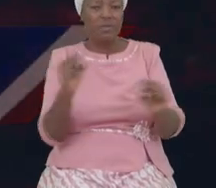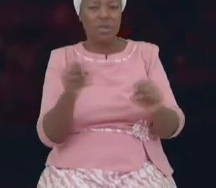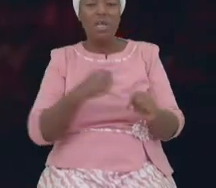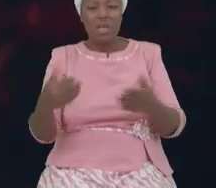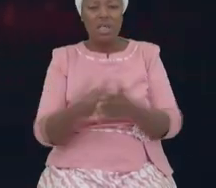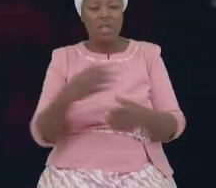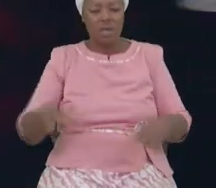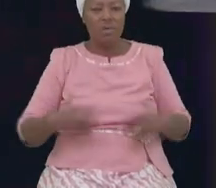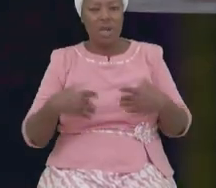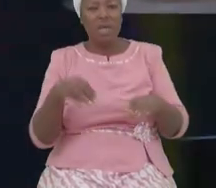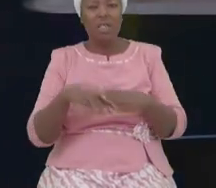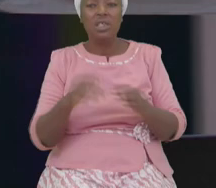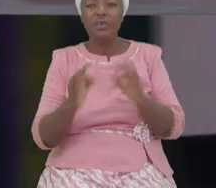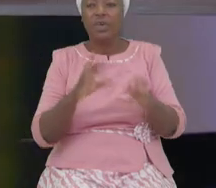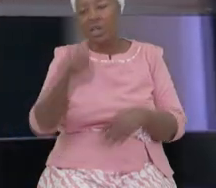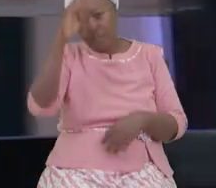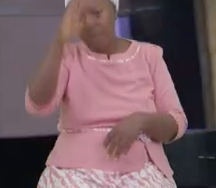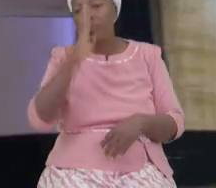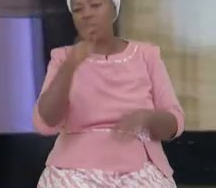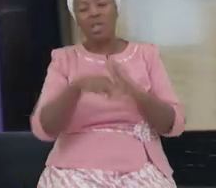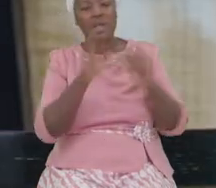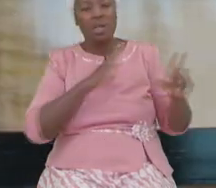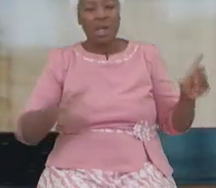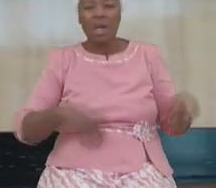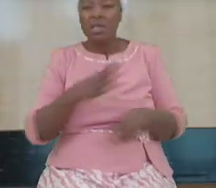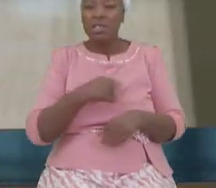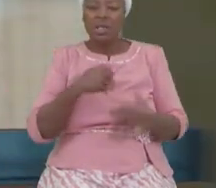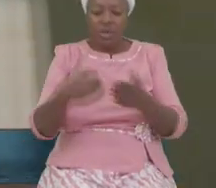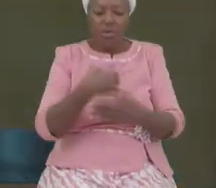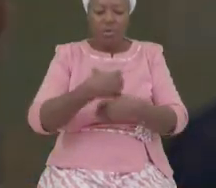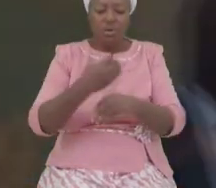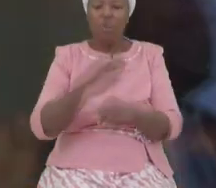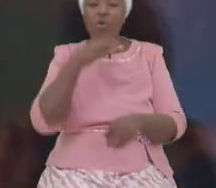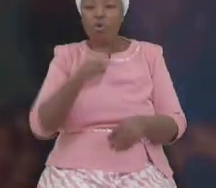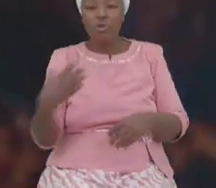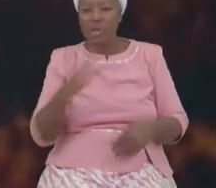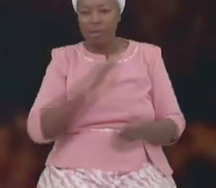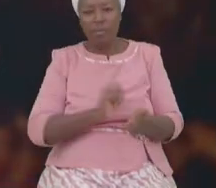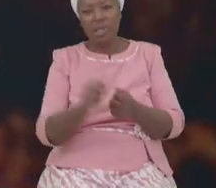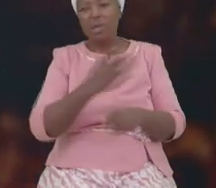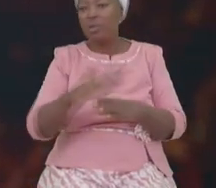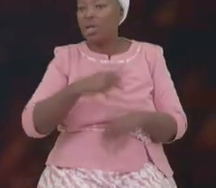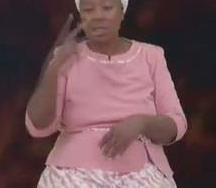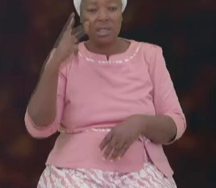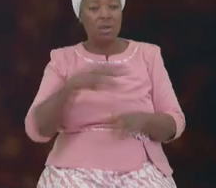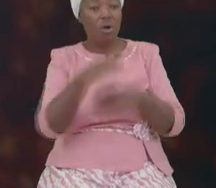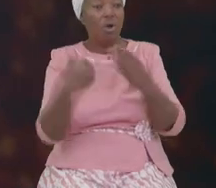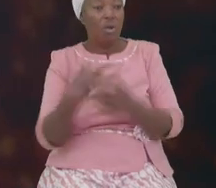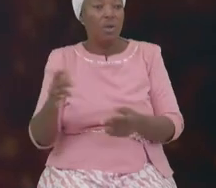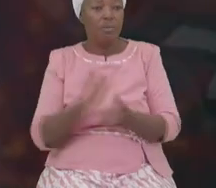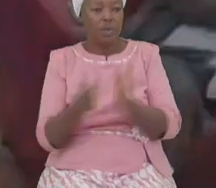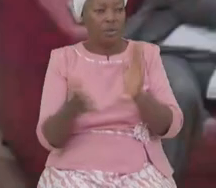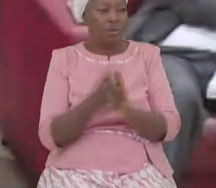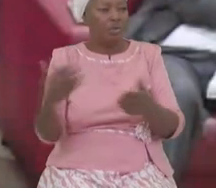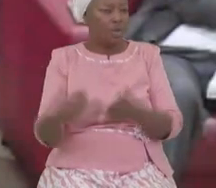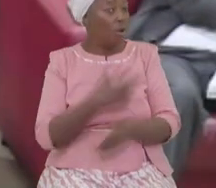in any man being Christ is a new creature. Old things are passed away, and behold, all things have become new.